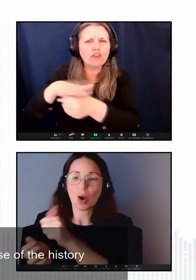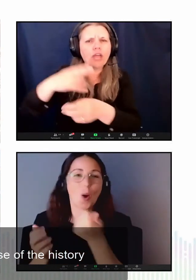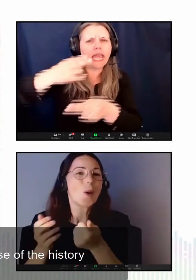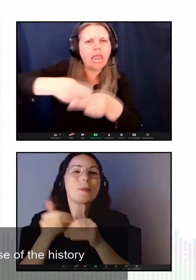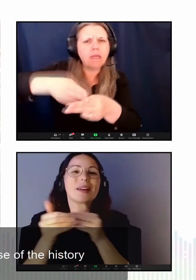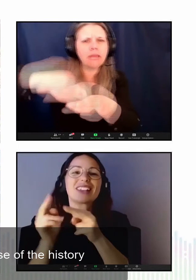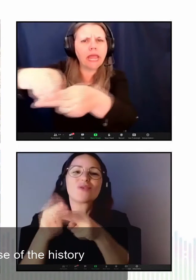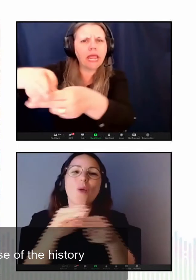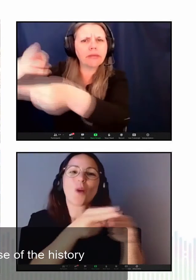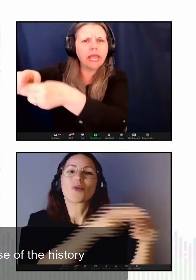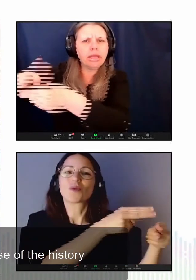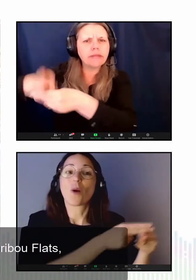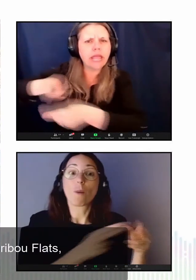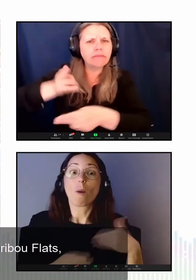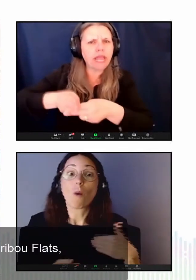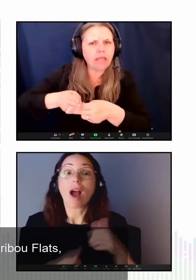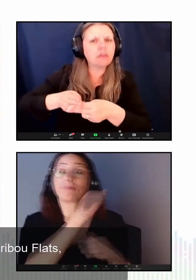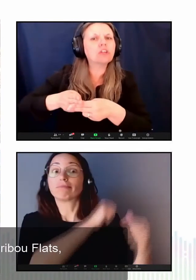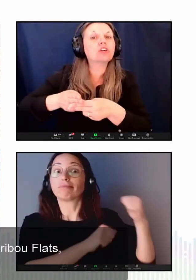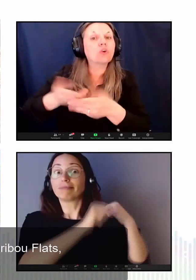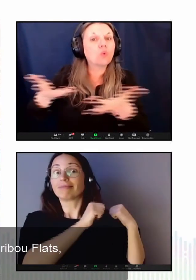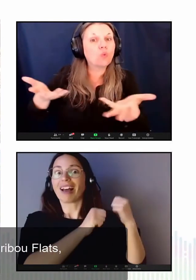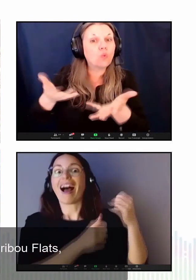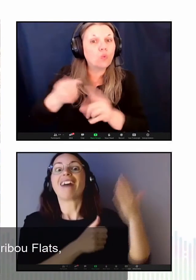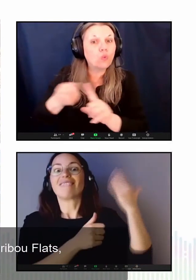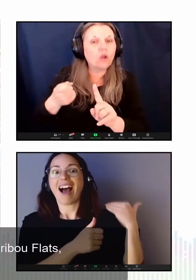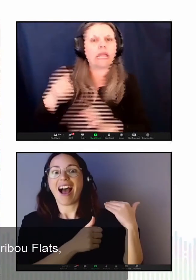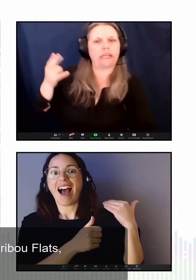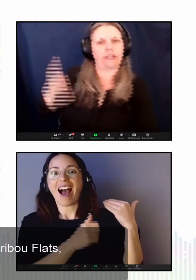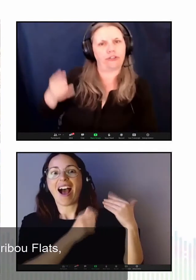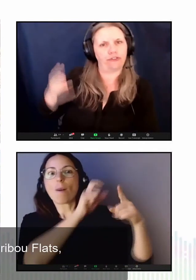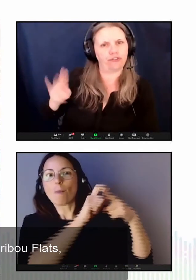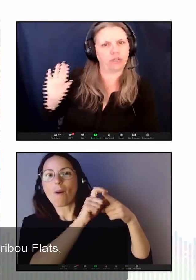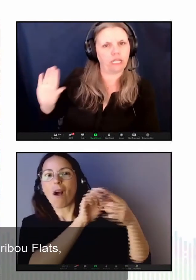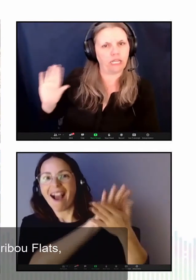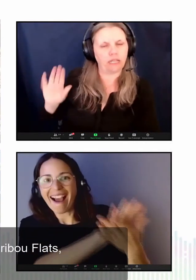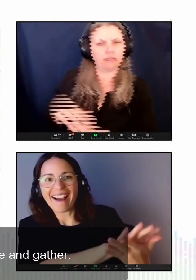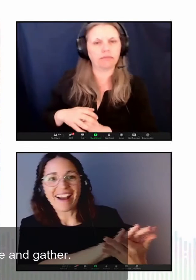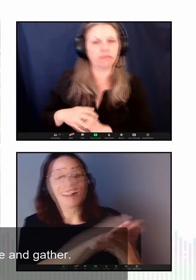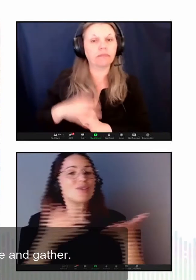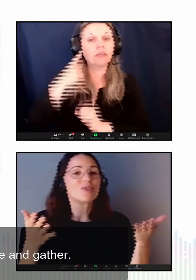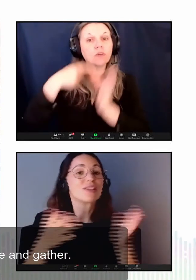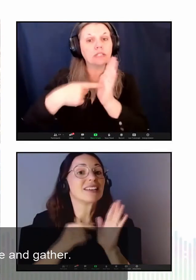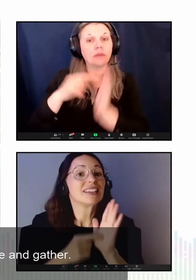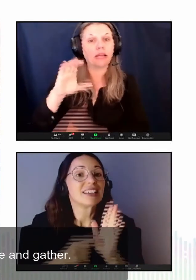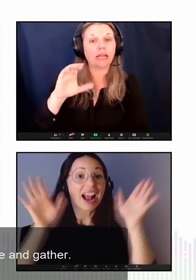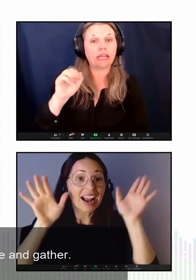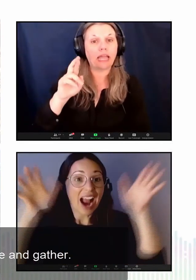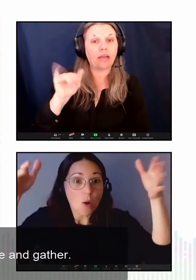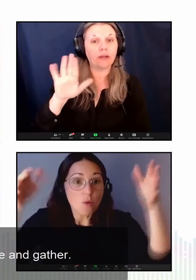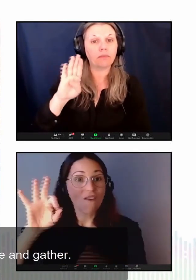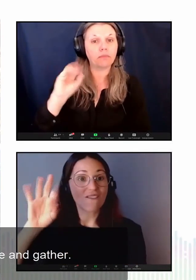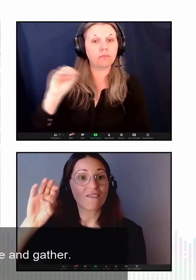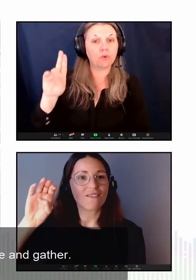of the history of that place, because of, if you go to Caribou Flats, there's a flatland there where all